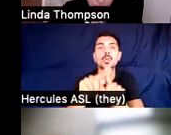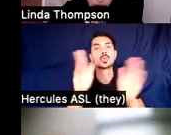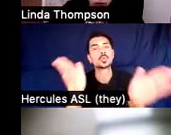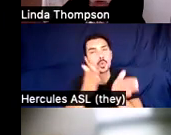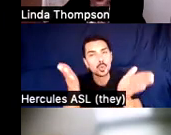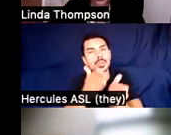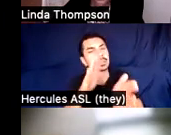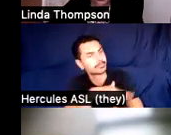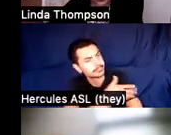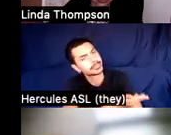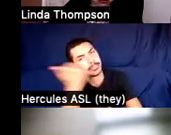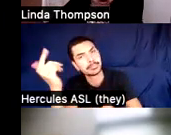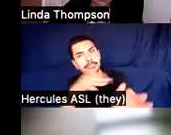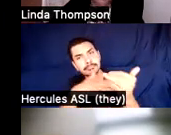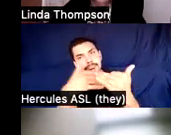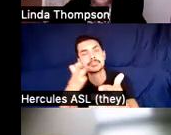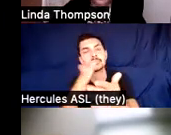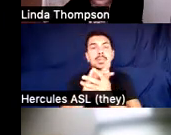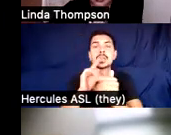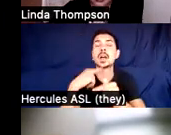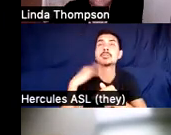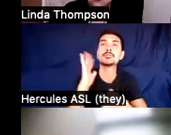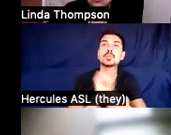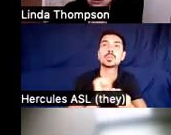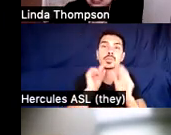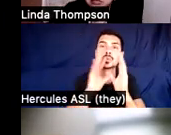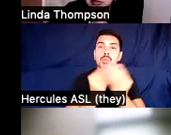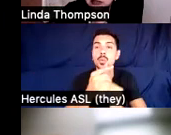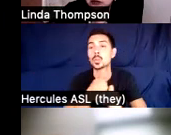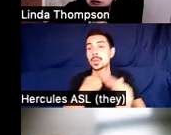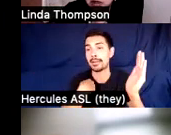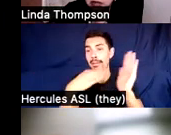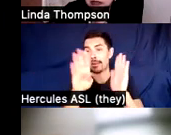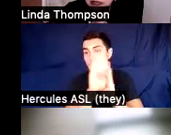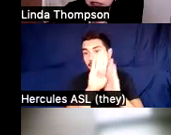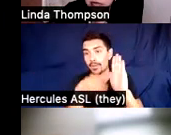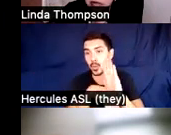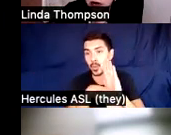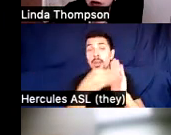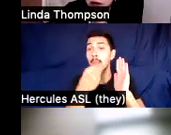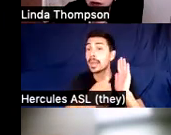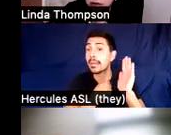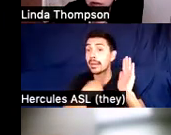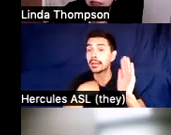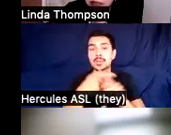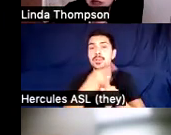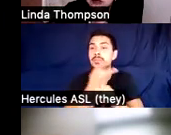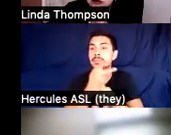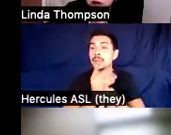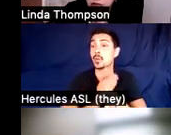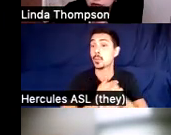that. When I worked for the tribe, we had a half hour a day they would pay us to take care of our